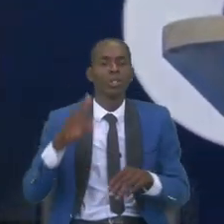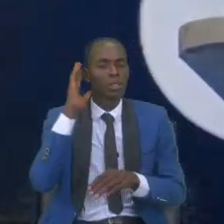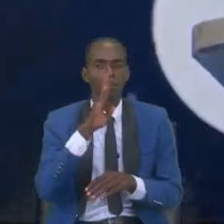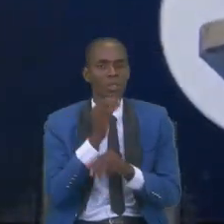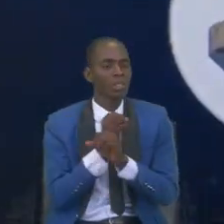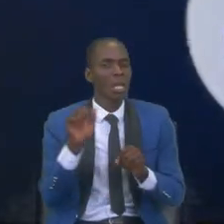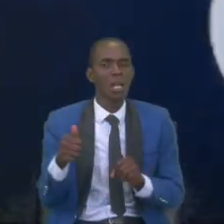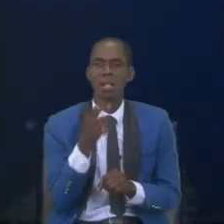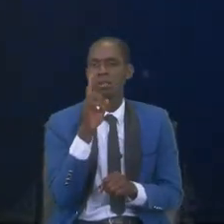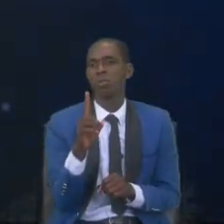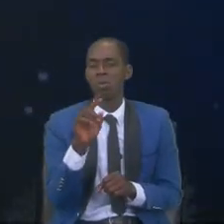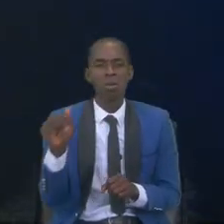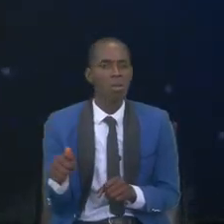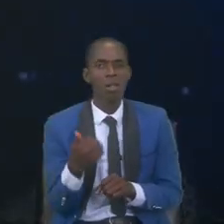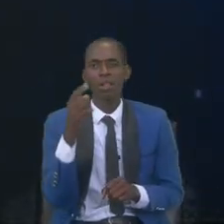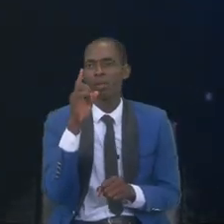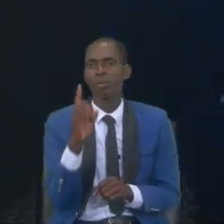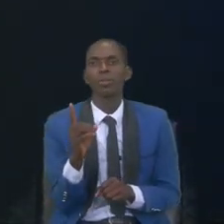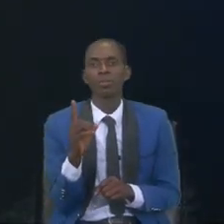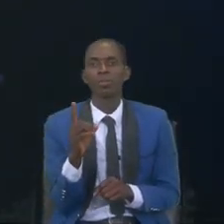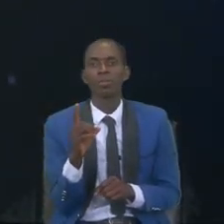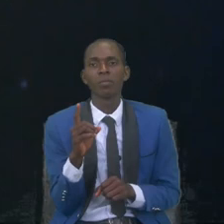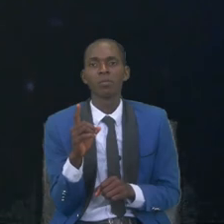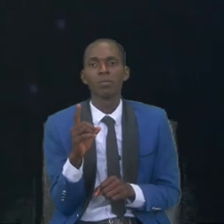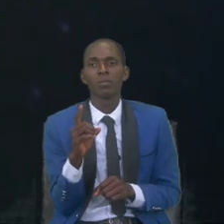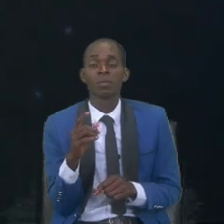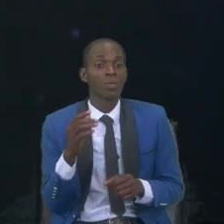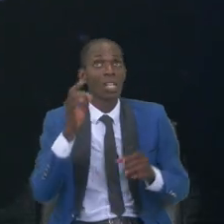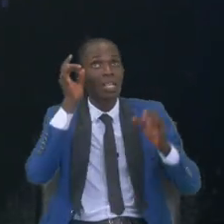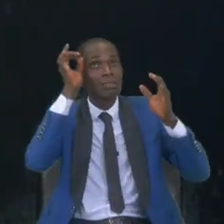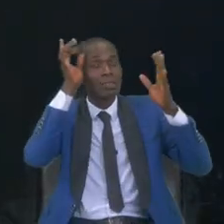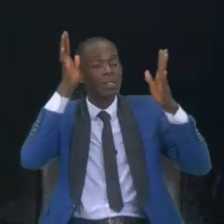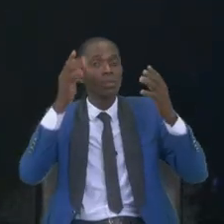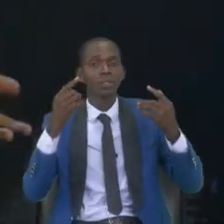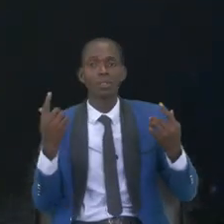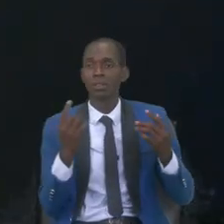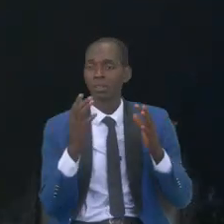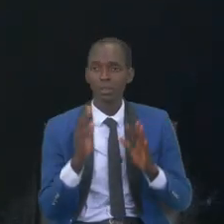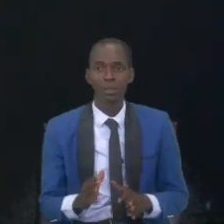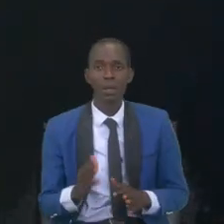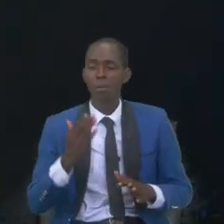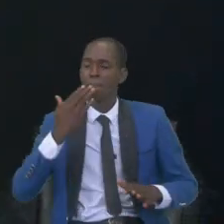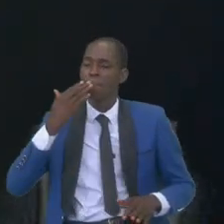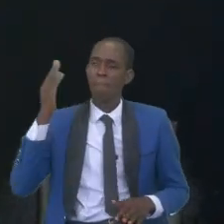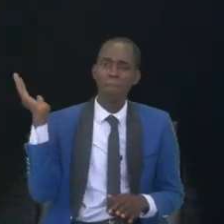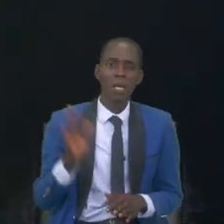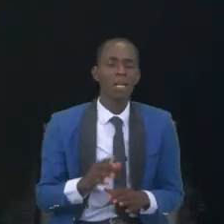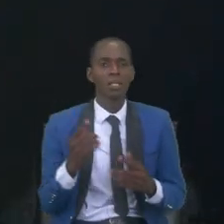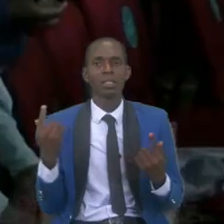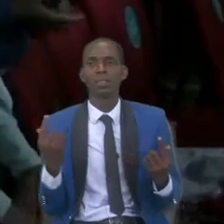Whosoever, whosoever. A terrible sinner, habitual sinner,